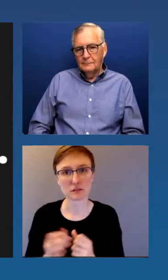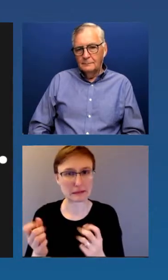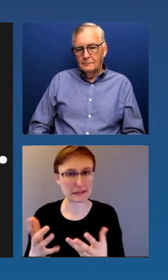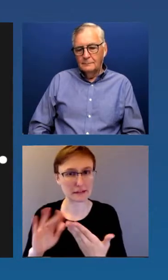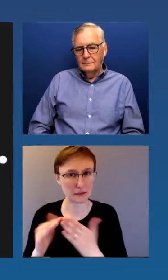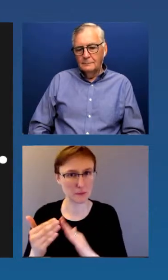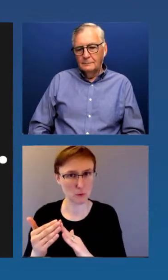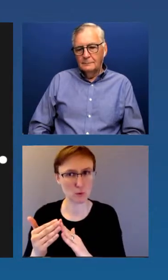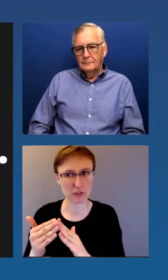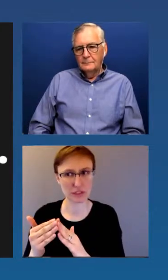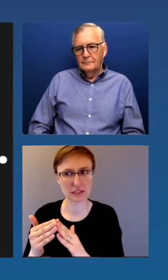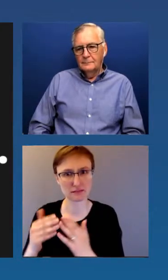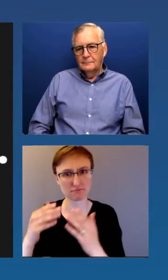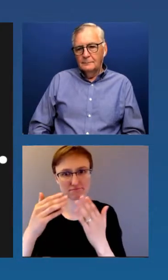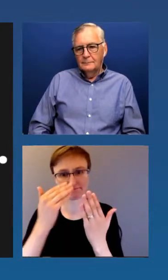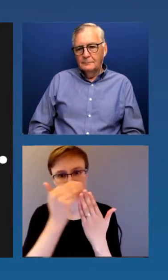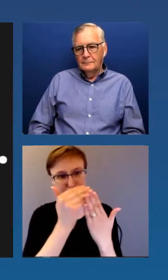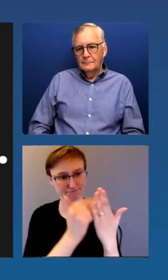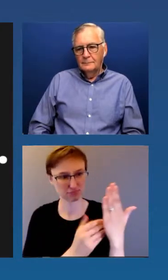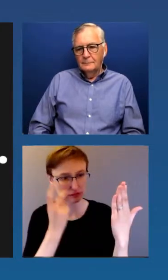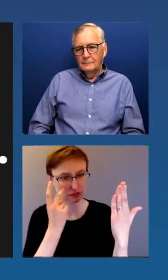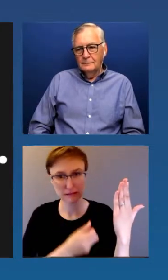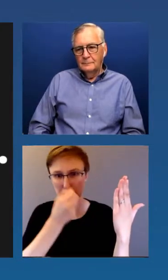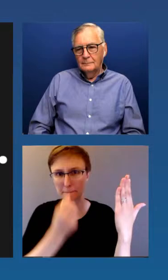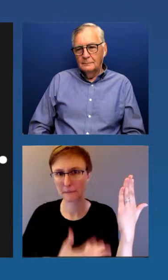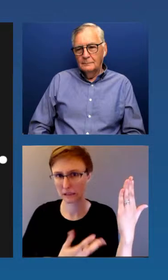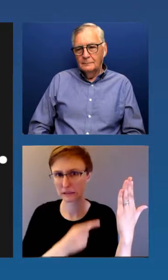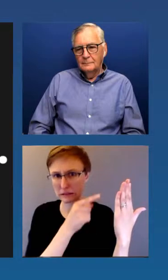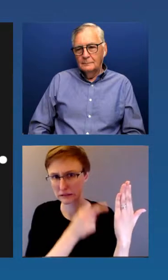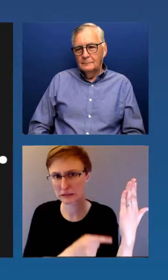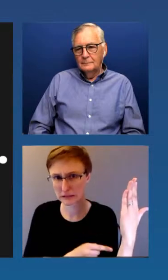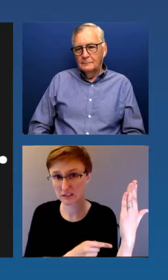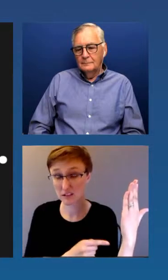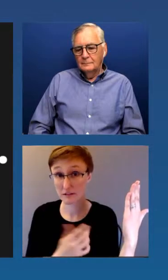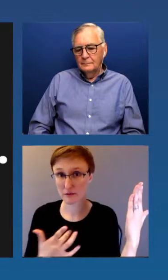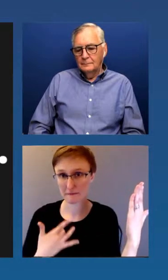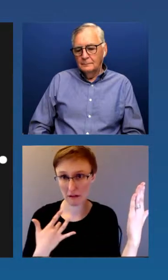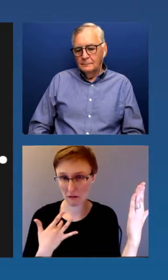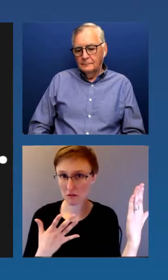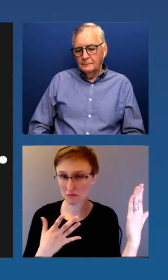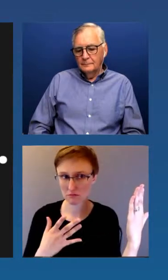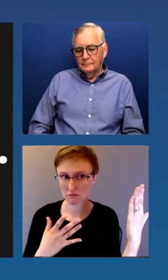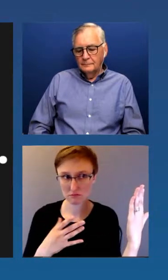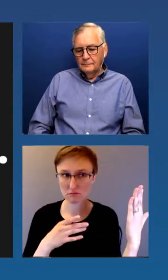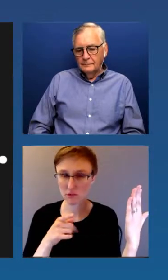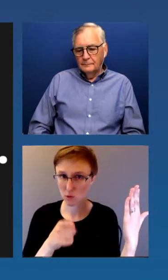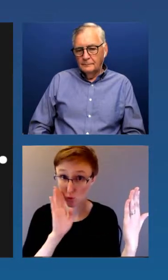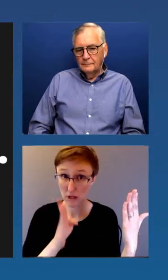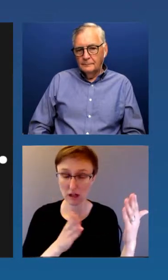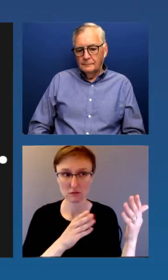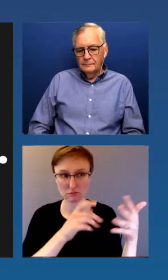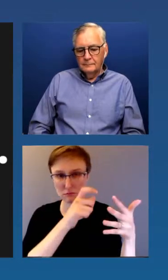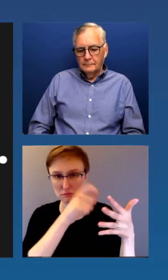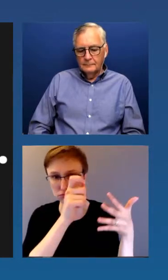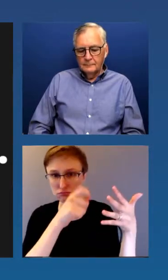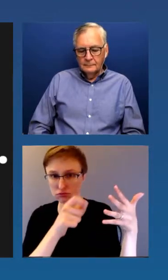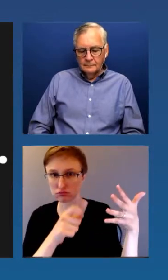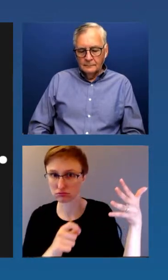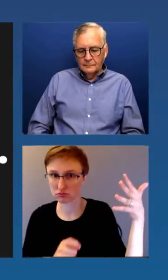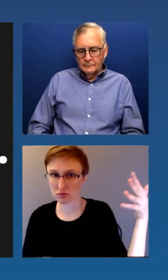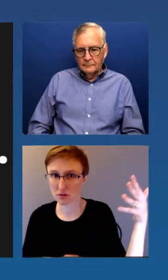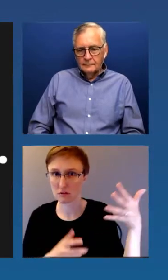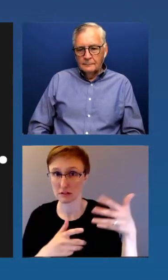can get to all of these communities in time to I guess, get the uptake you're looking